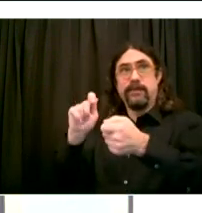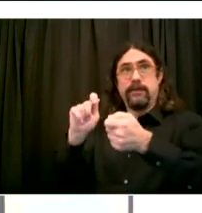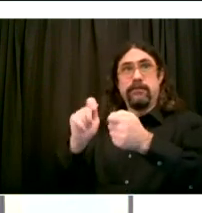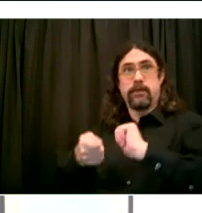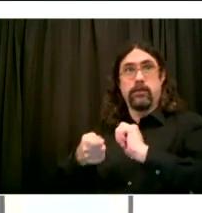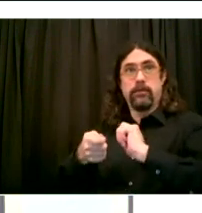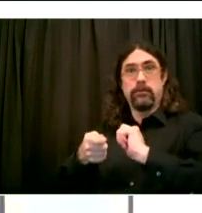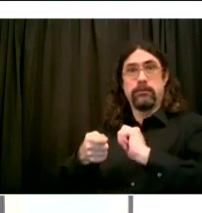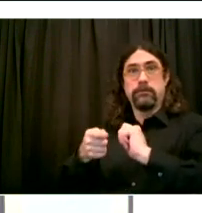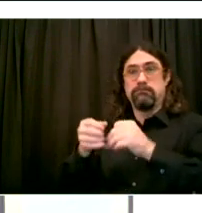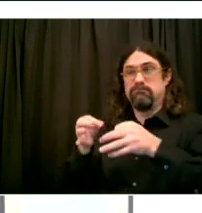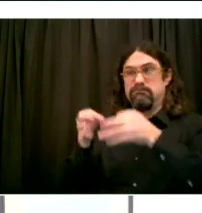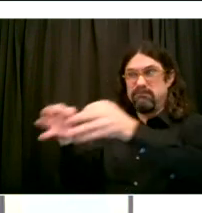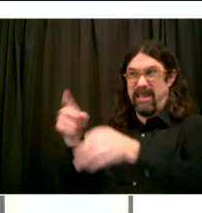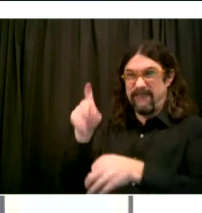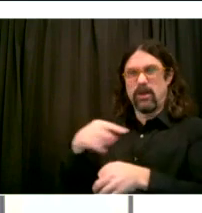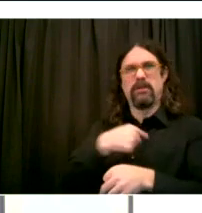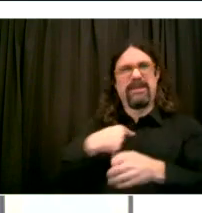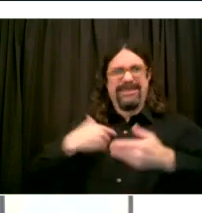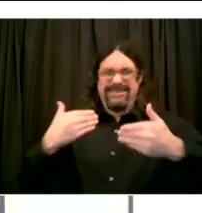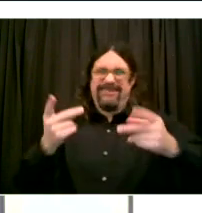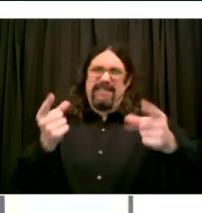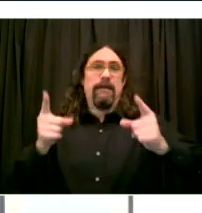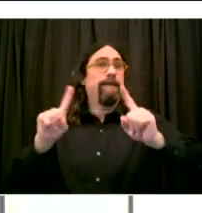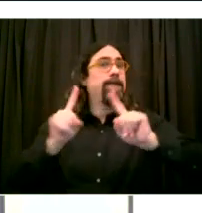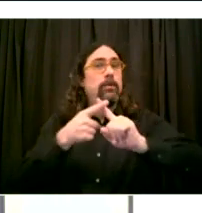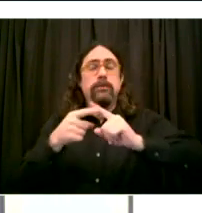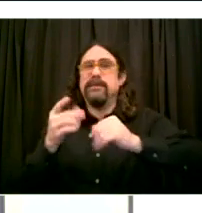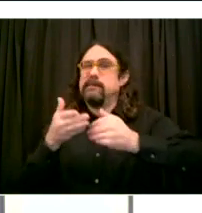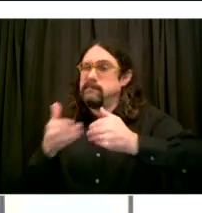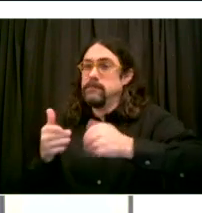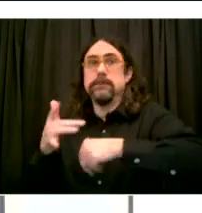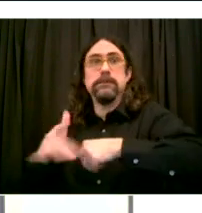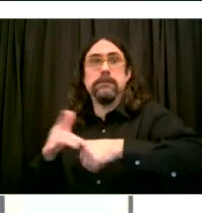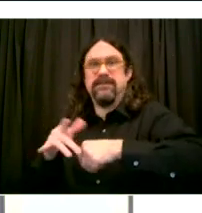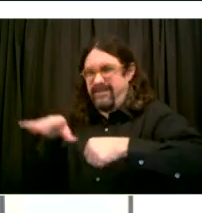time, and then we have options for them to take another slot if that's the case.